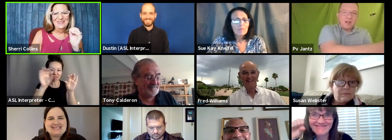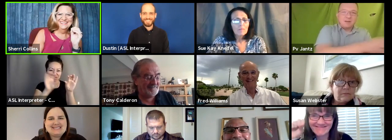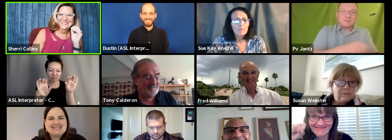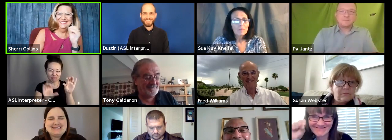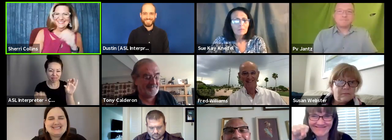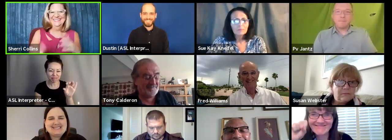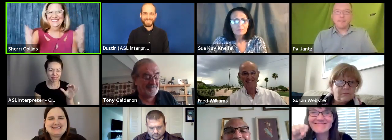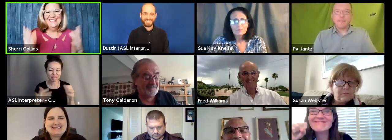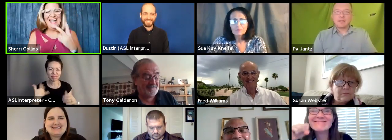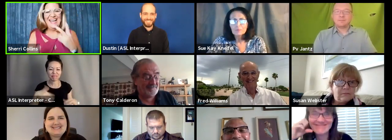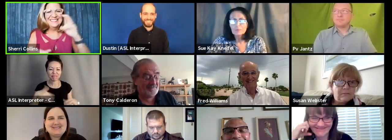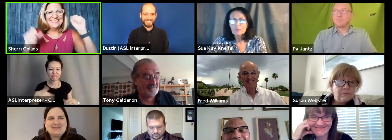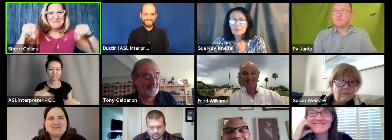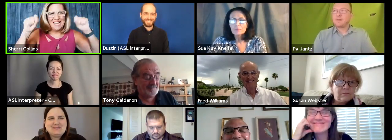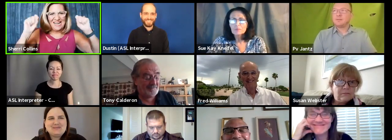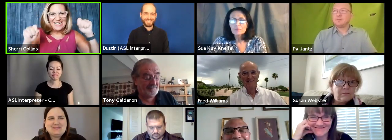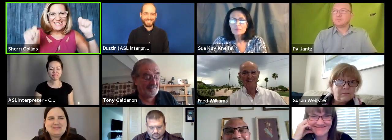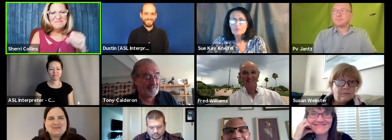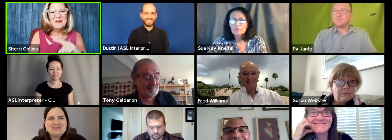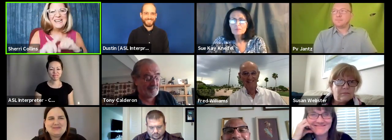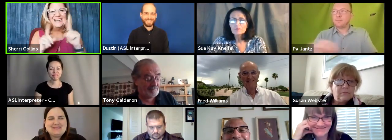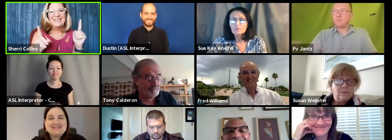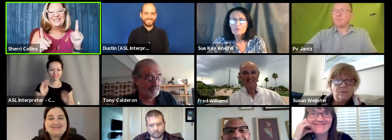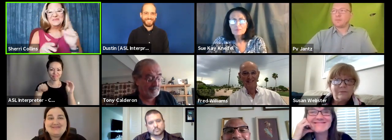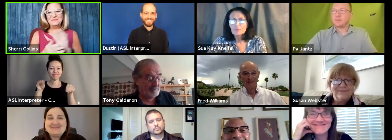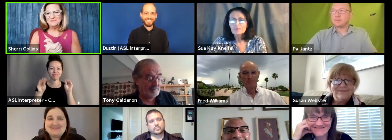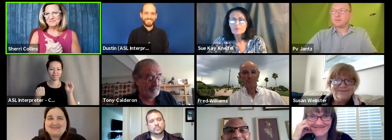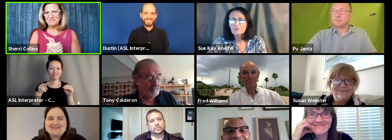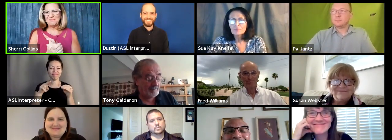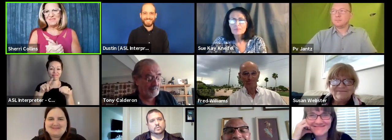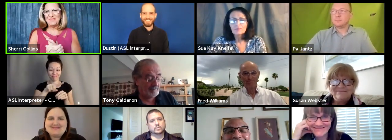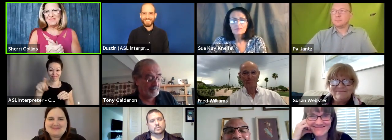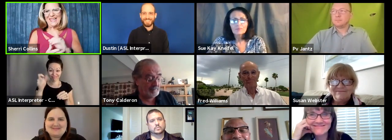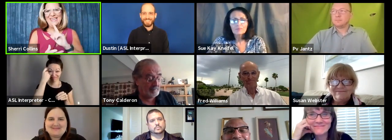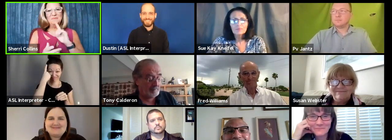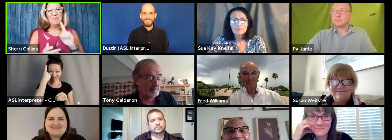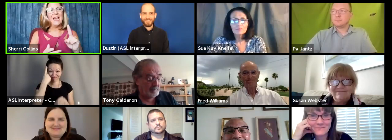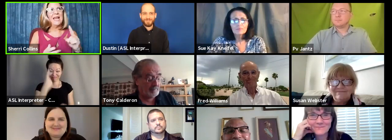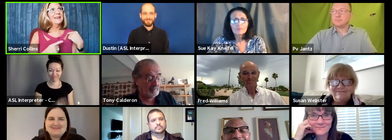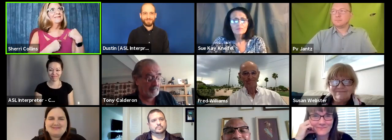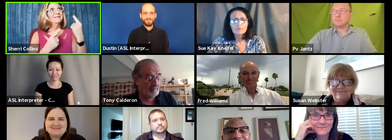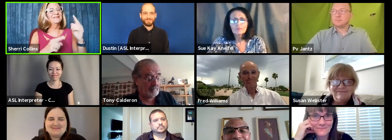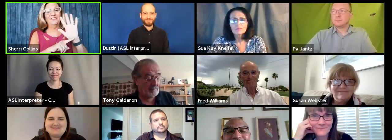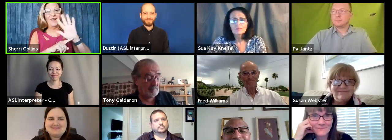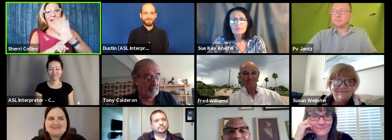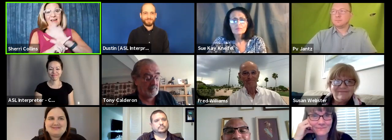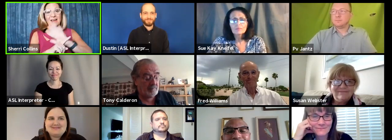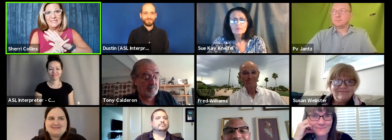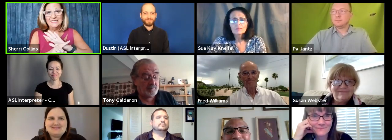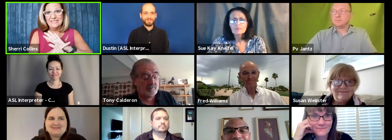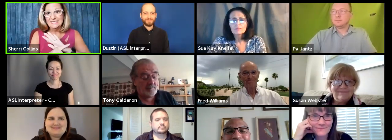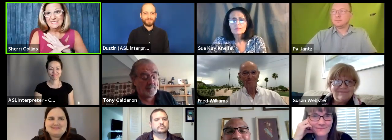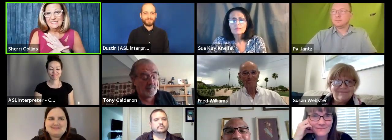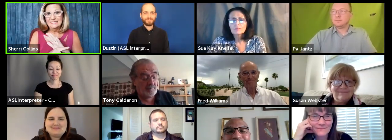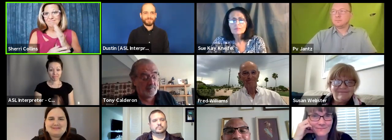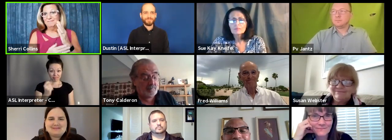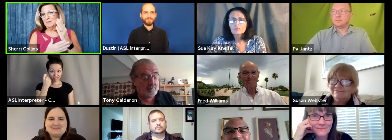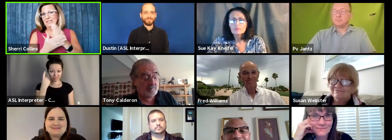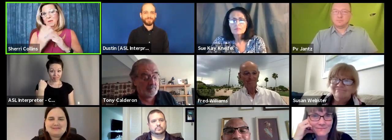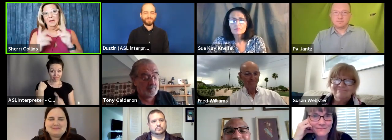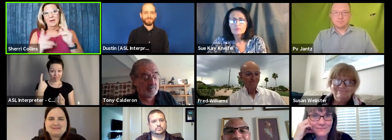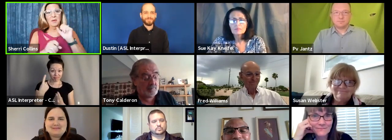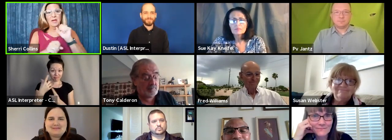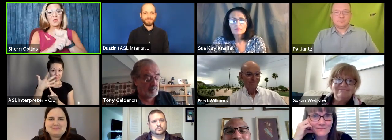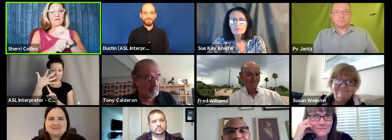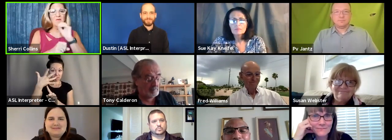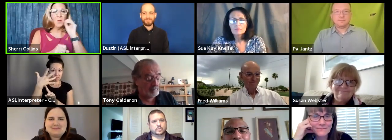So I see some nods, but it's been 5 months. Maybe